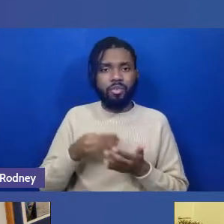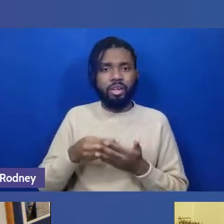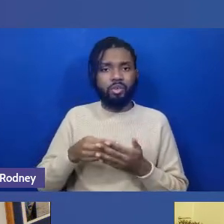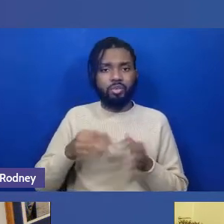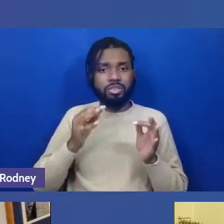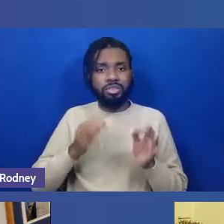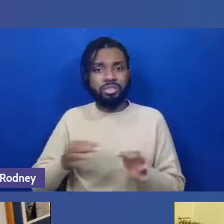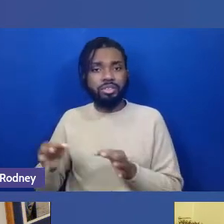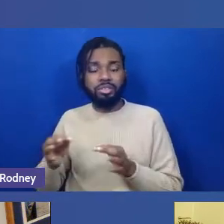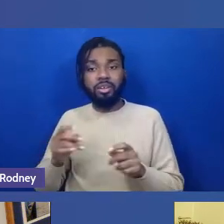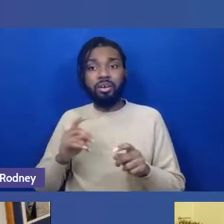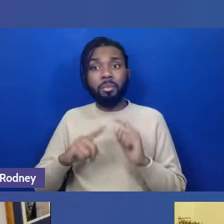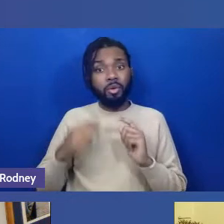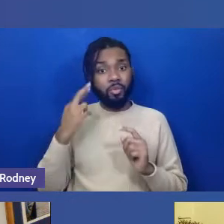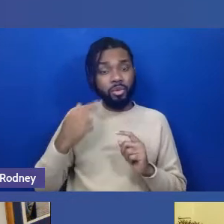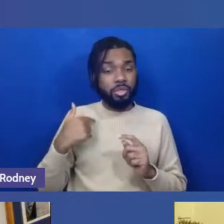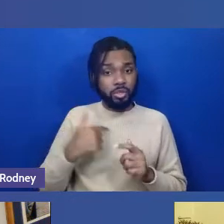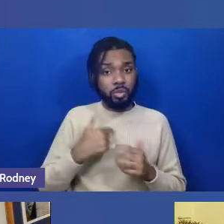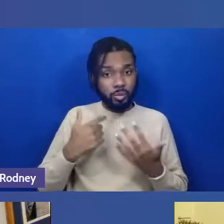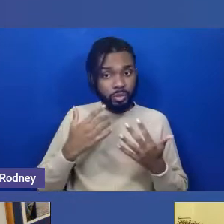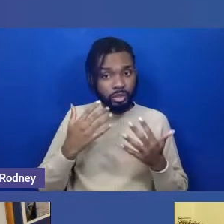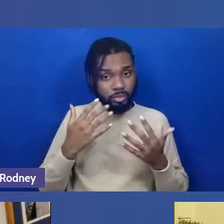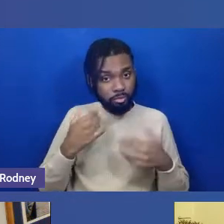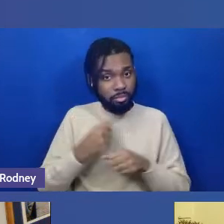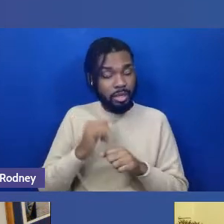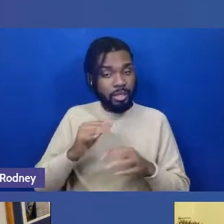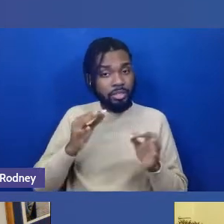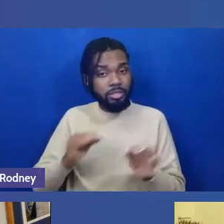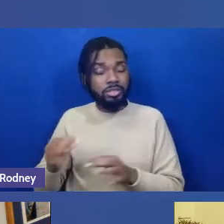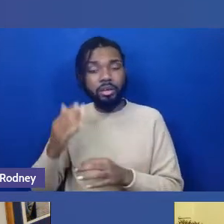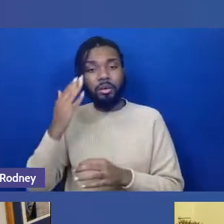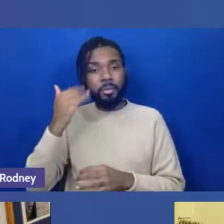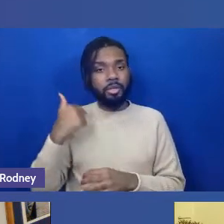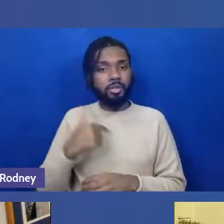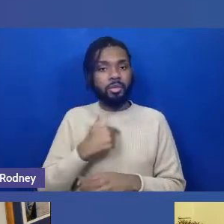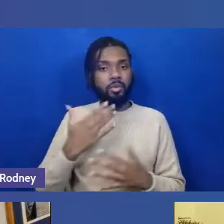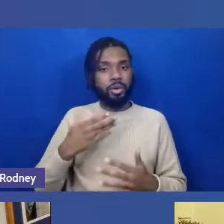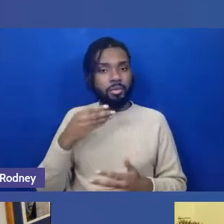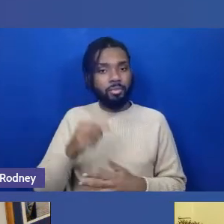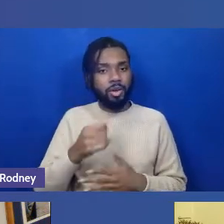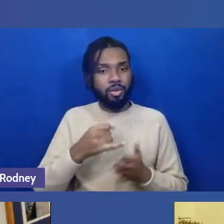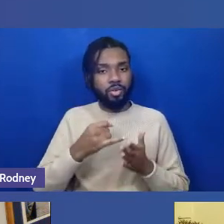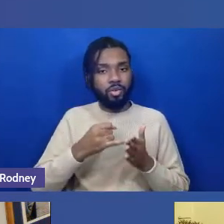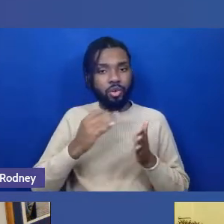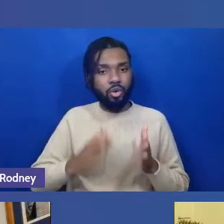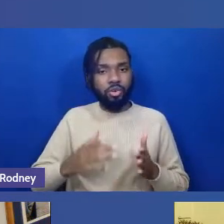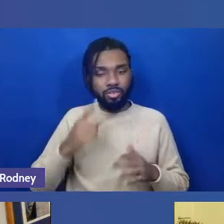them because I want to have money to give and pay artists for the work that we are doing.